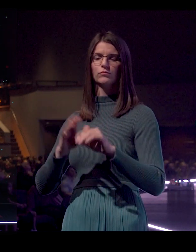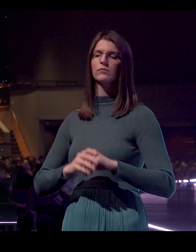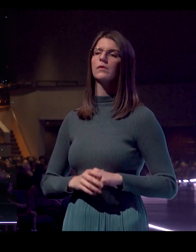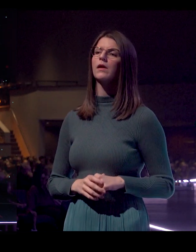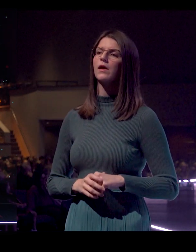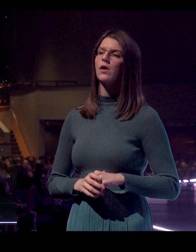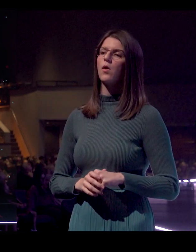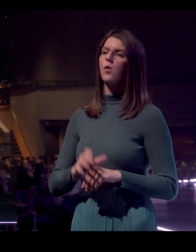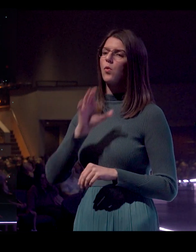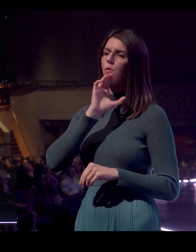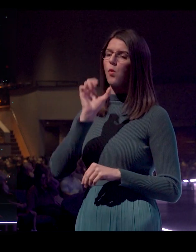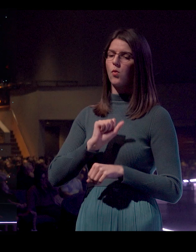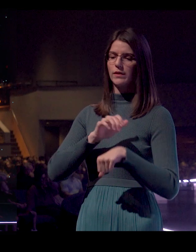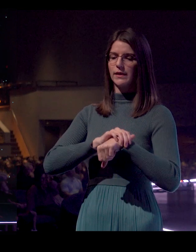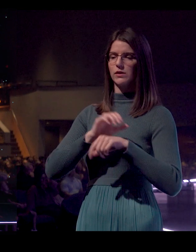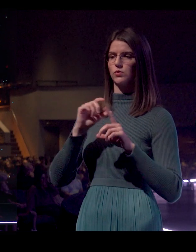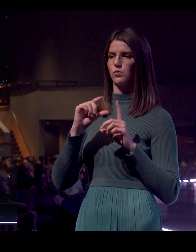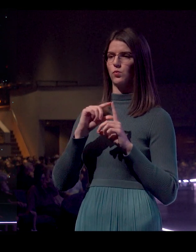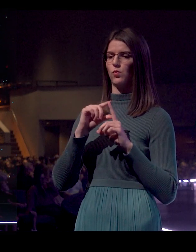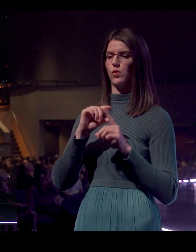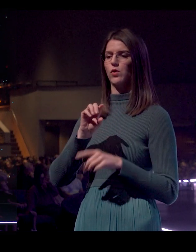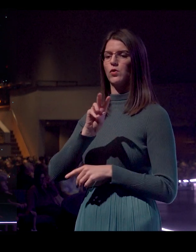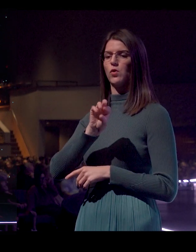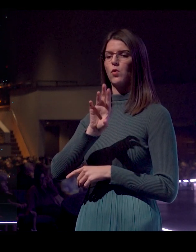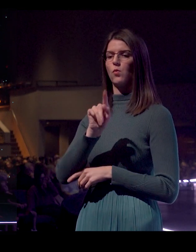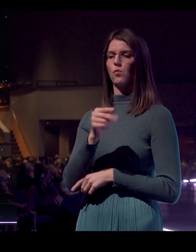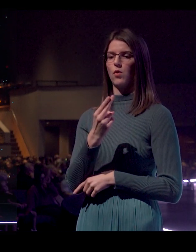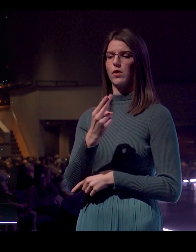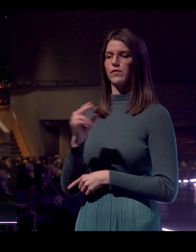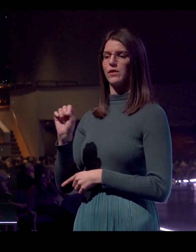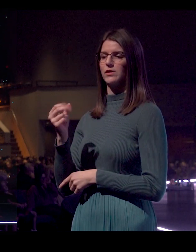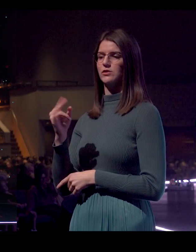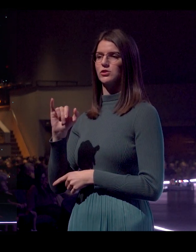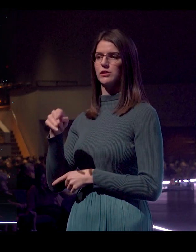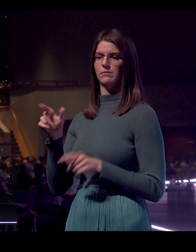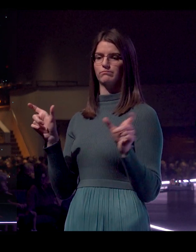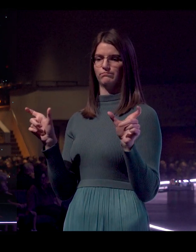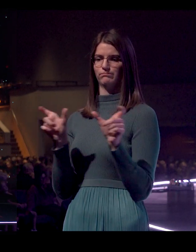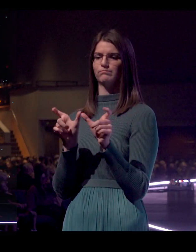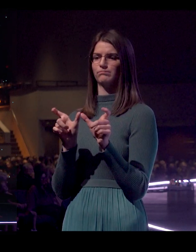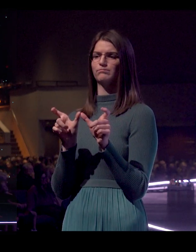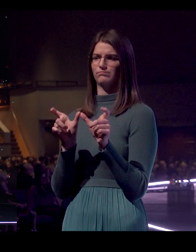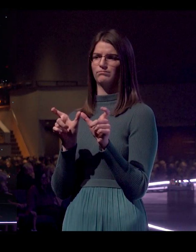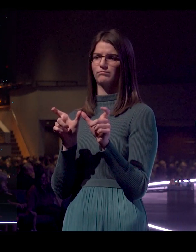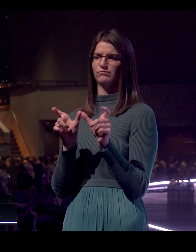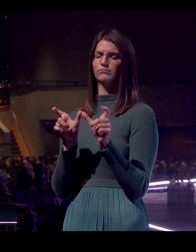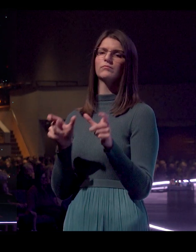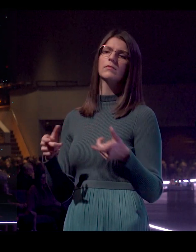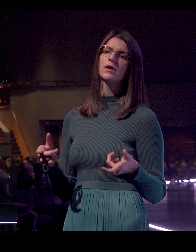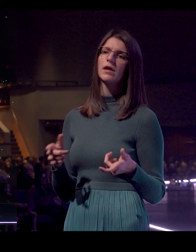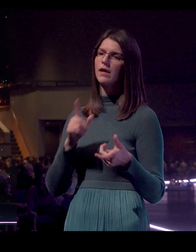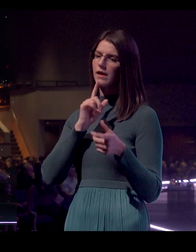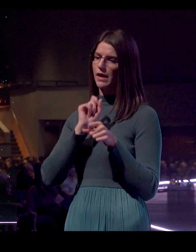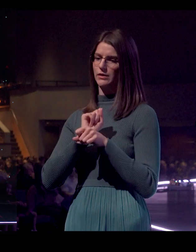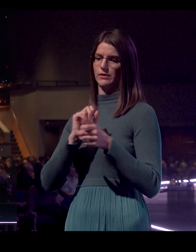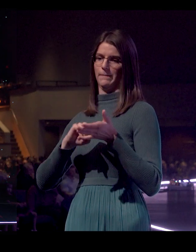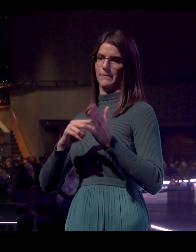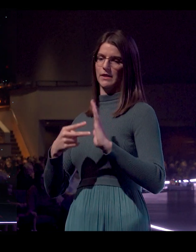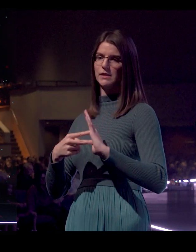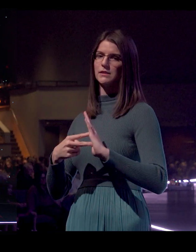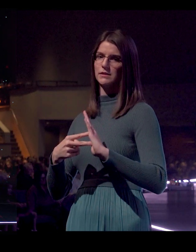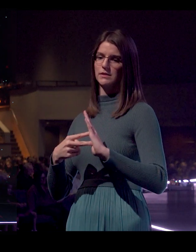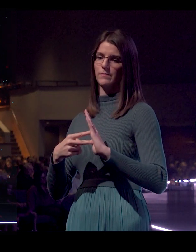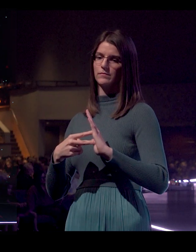worth-ship, worth-shipe, as some people would say, that actually just means to give something your worth